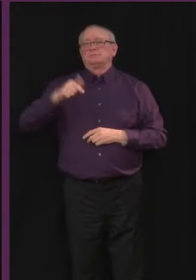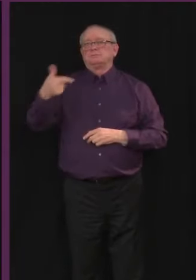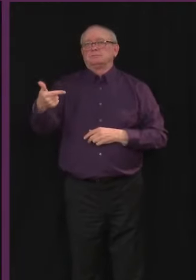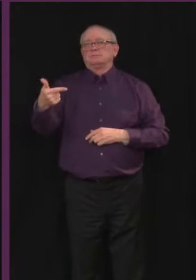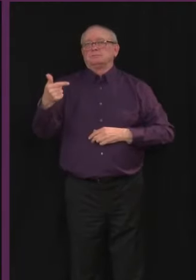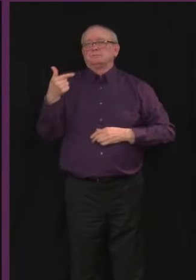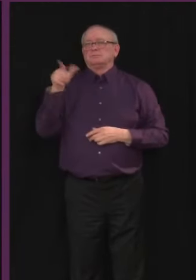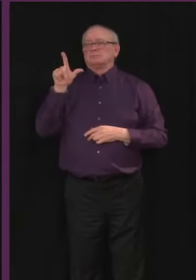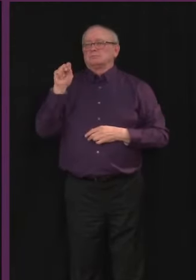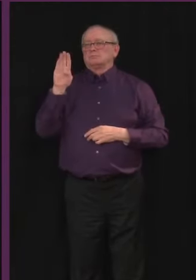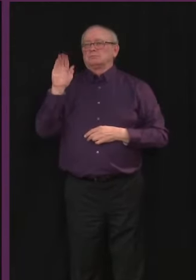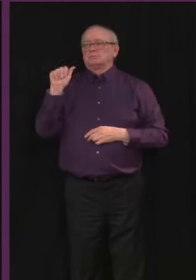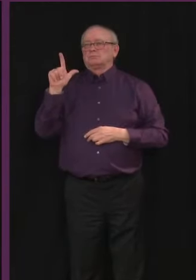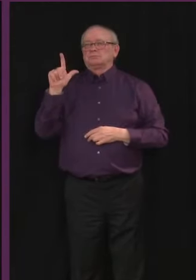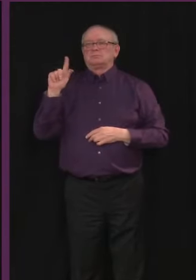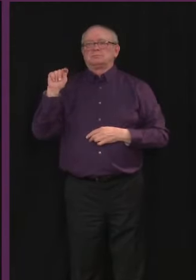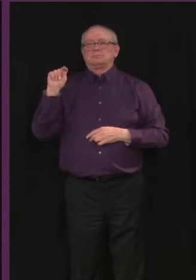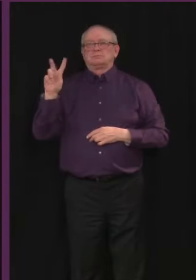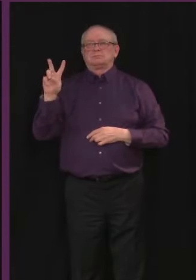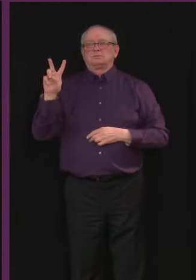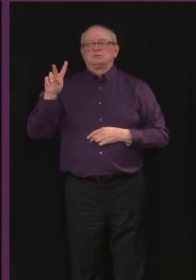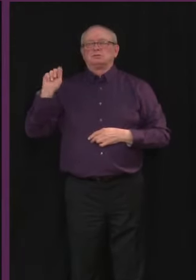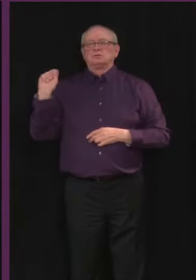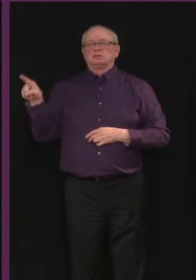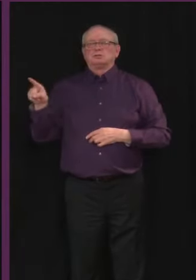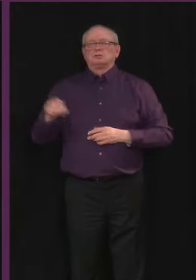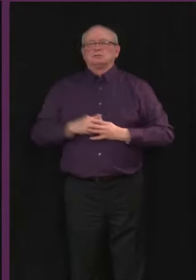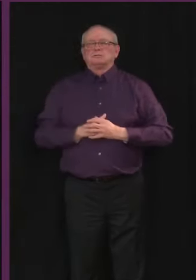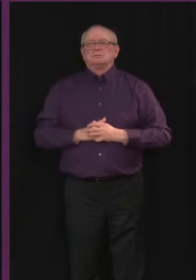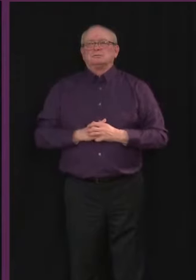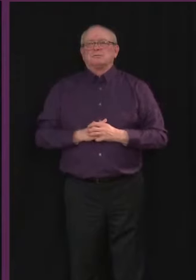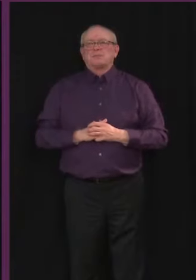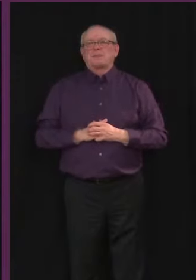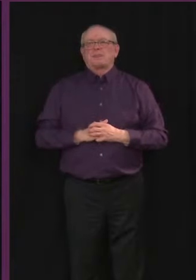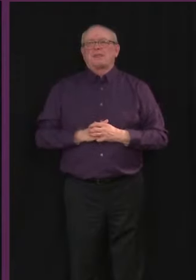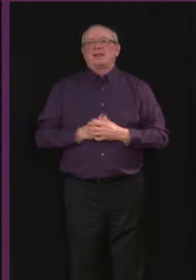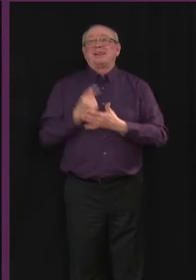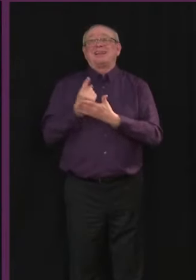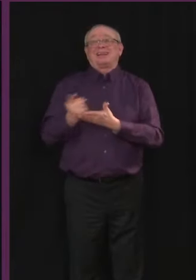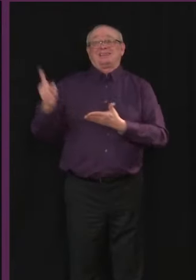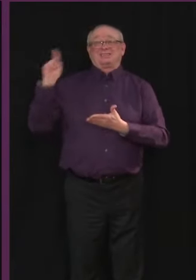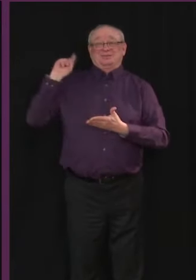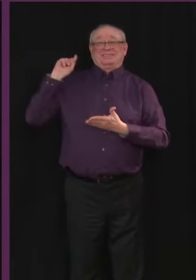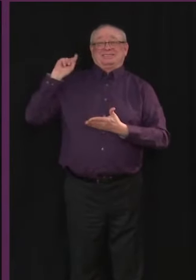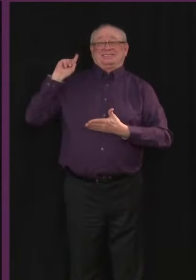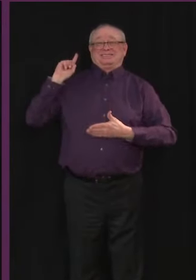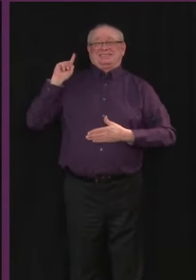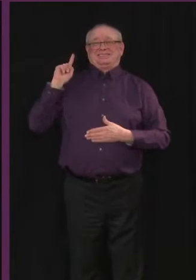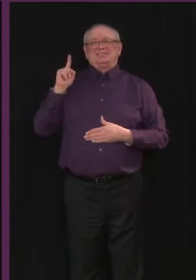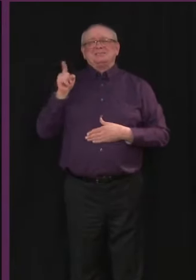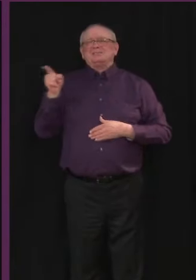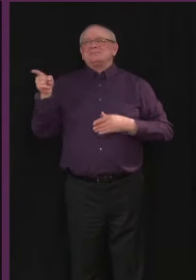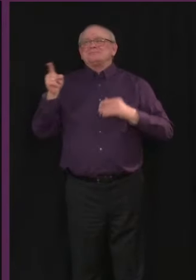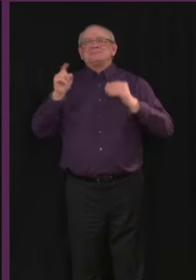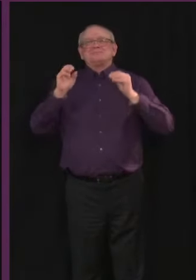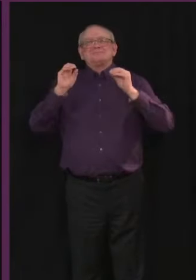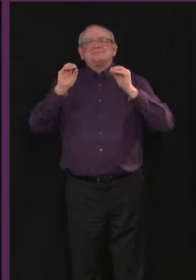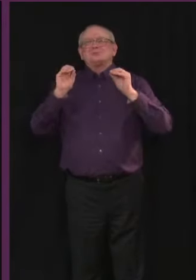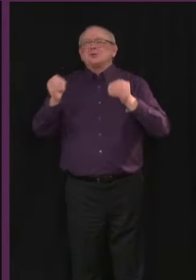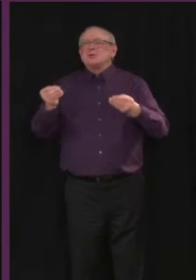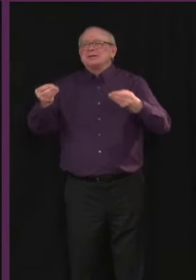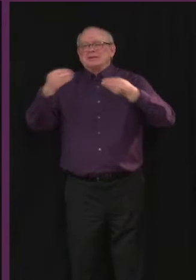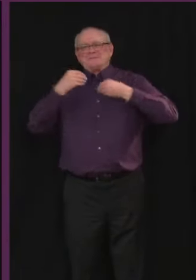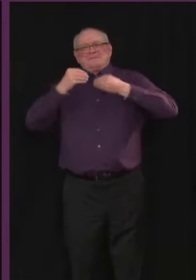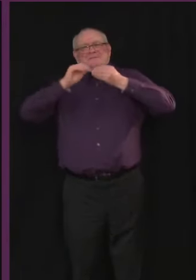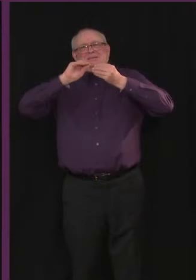Well, hi, Dr. Hinshaw. Last week you said there were no benchmarks for indicators such as R-value, positivity rate, and case counts, but some